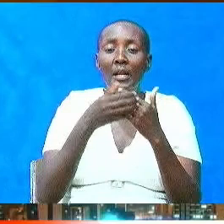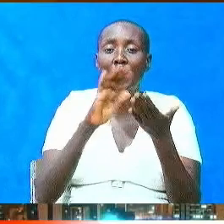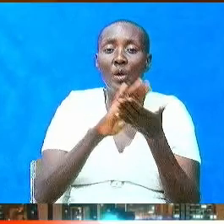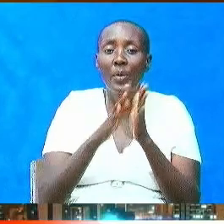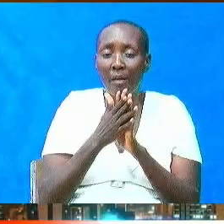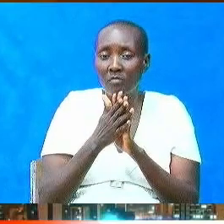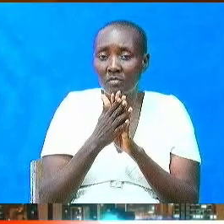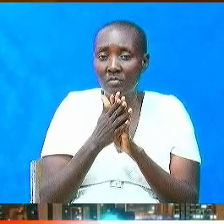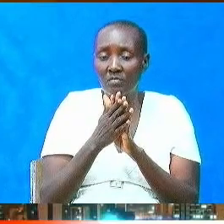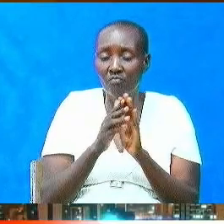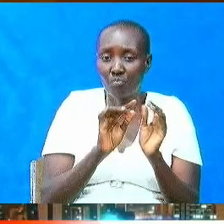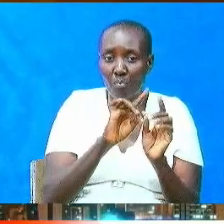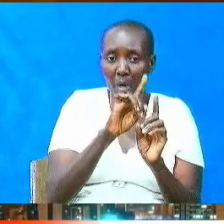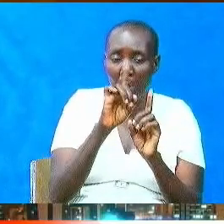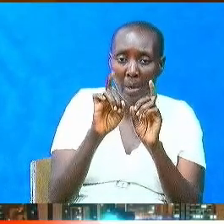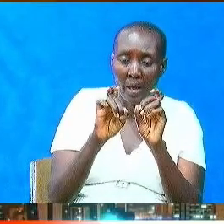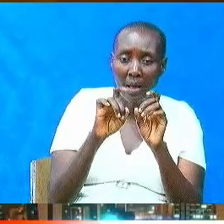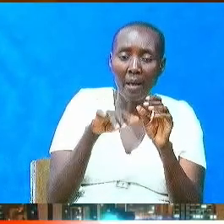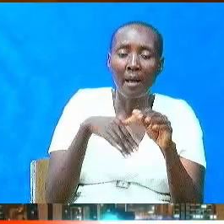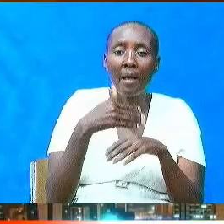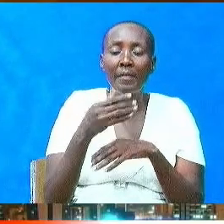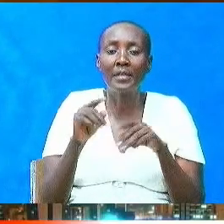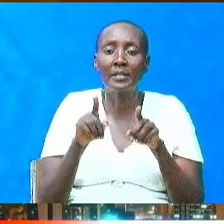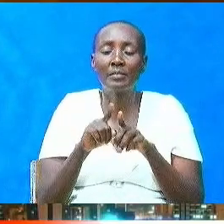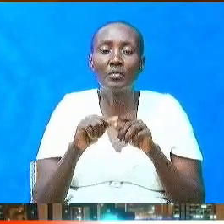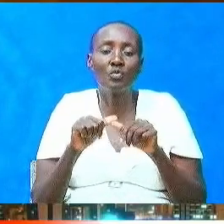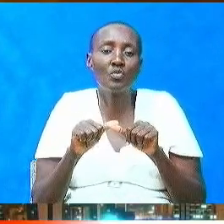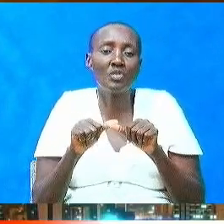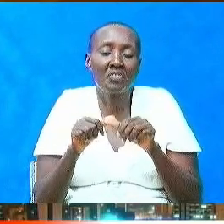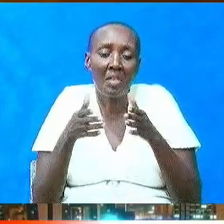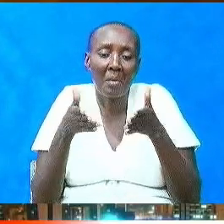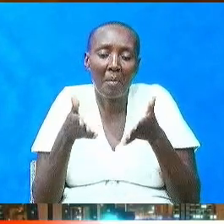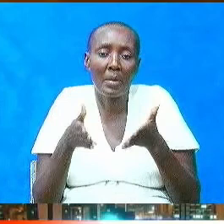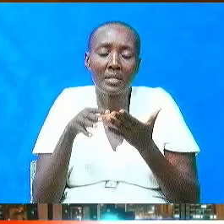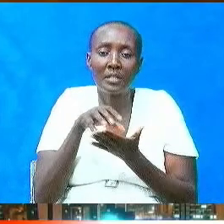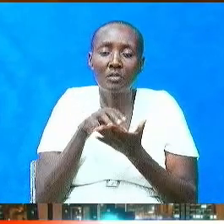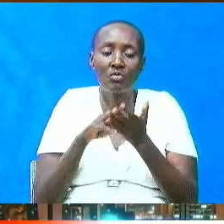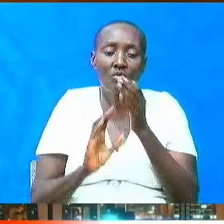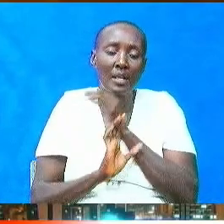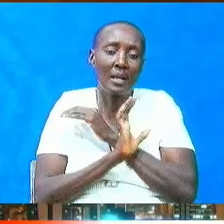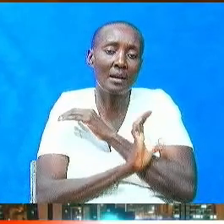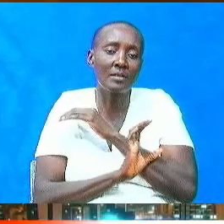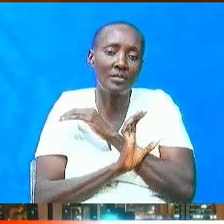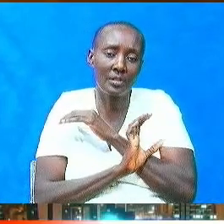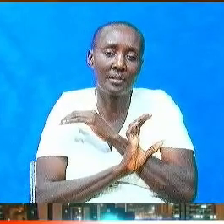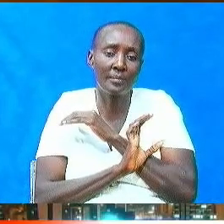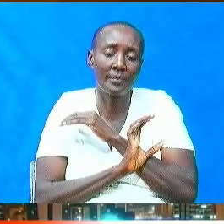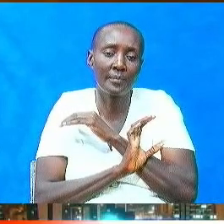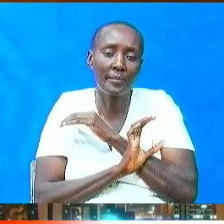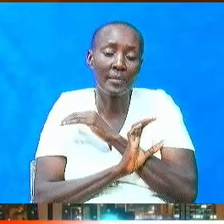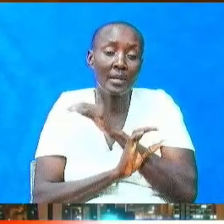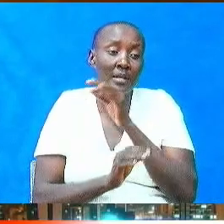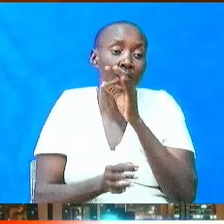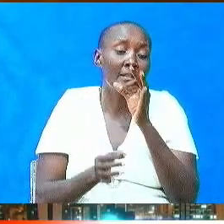question and in perspective of the current situation in the country? Will it be